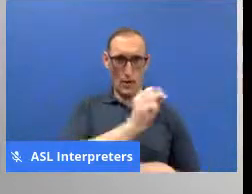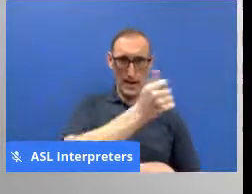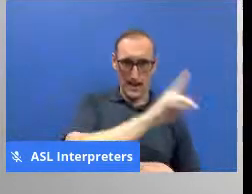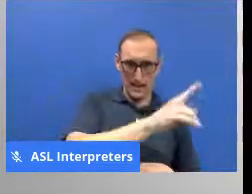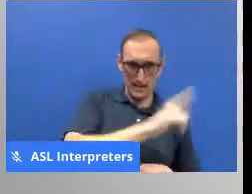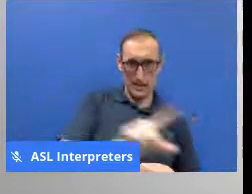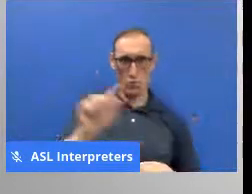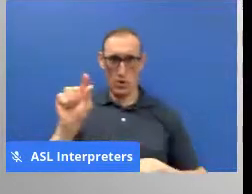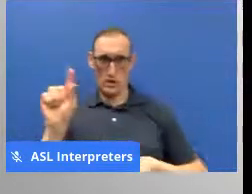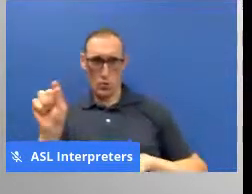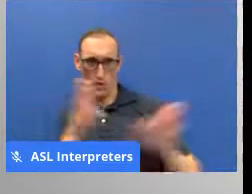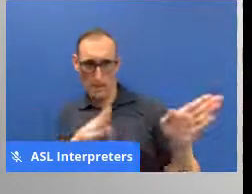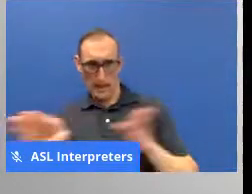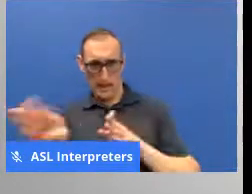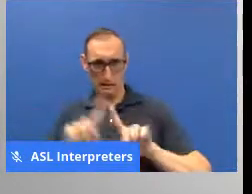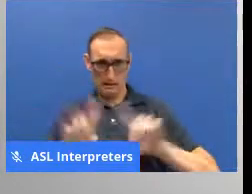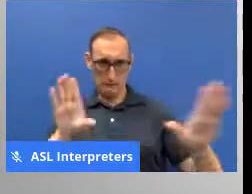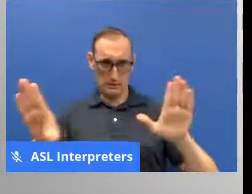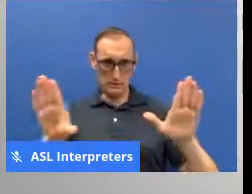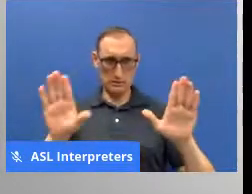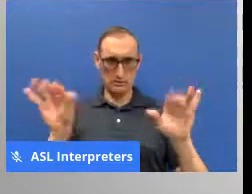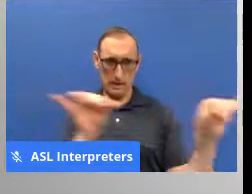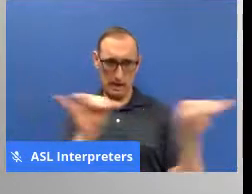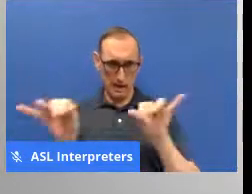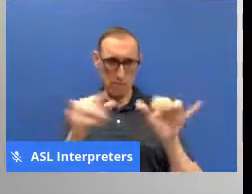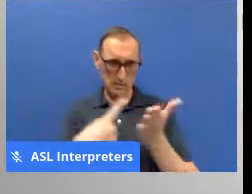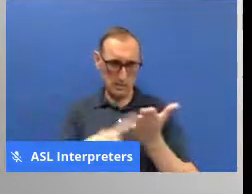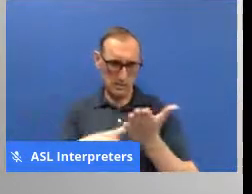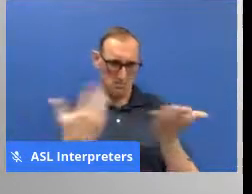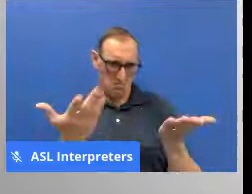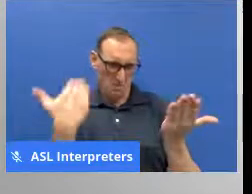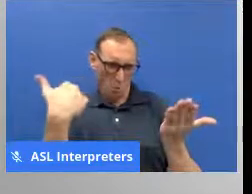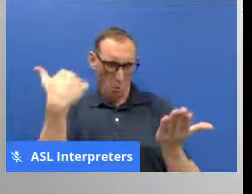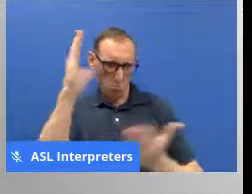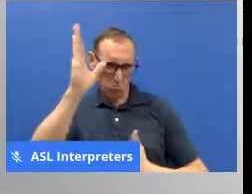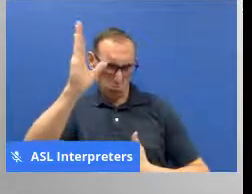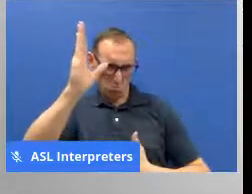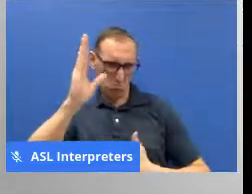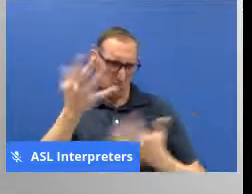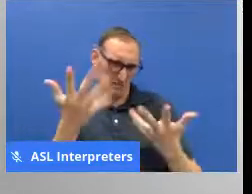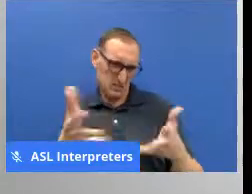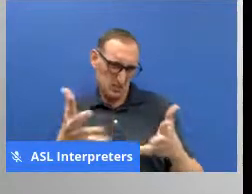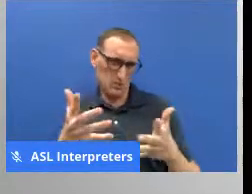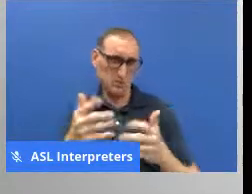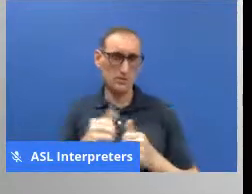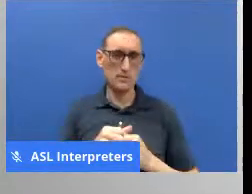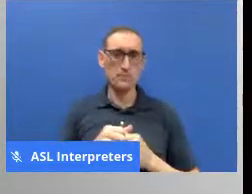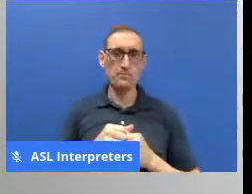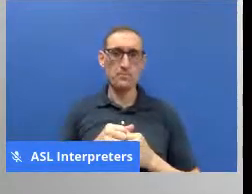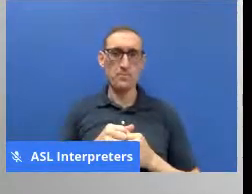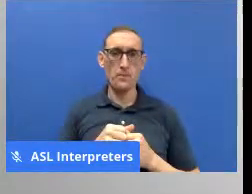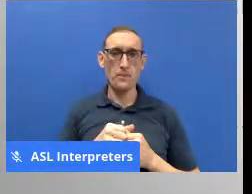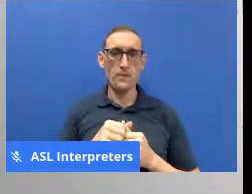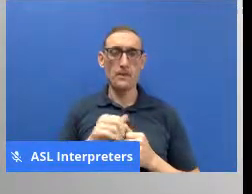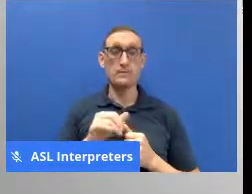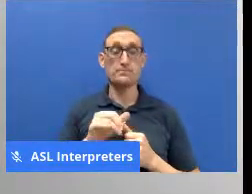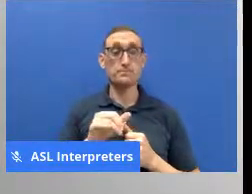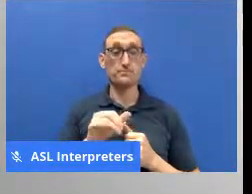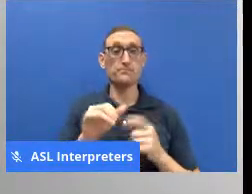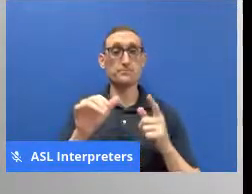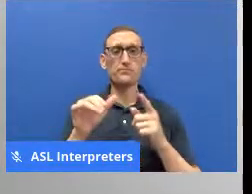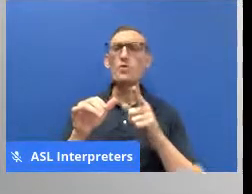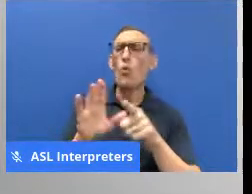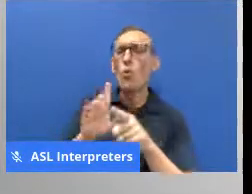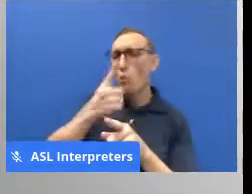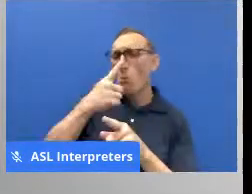And then we also talked about differences from the, divergences from the 2018 to 2020 strategic plan. The James, can